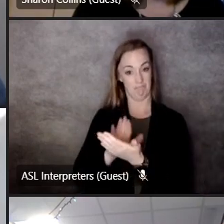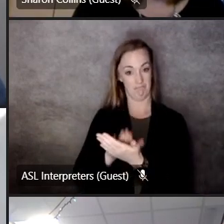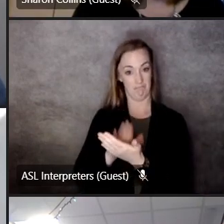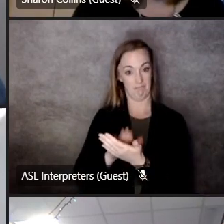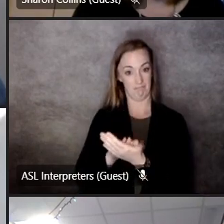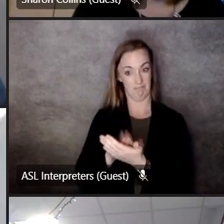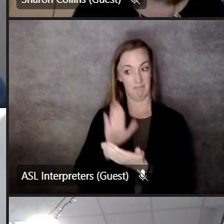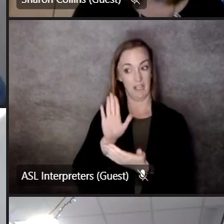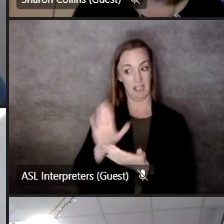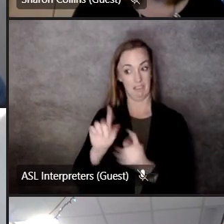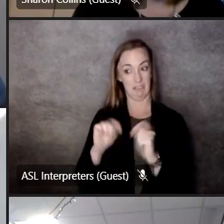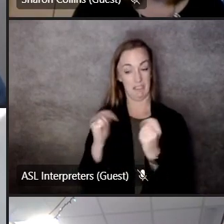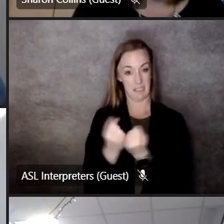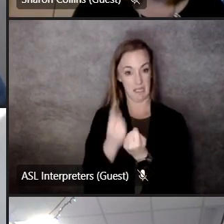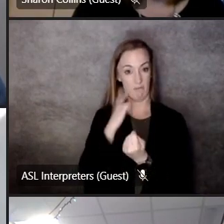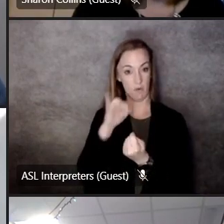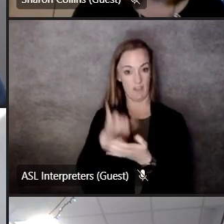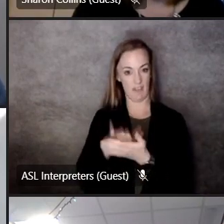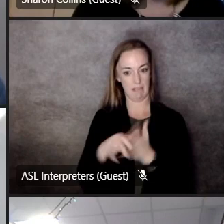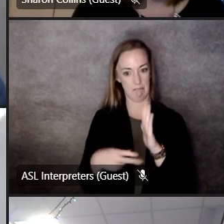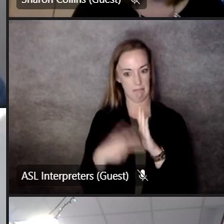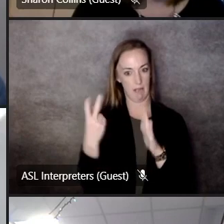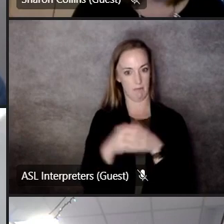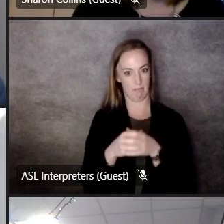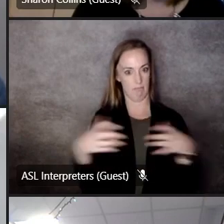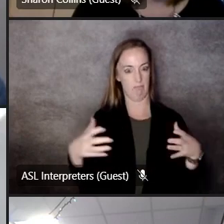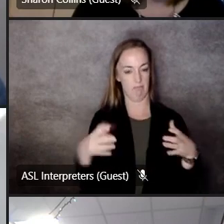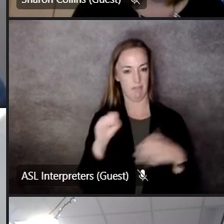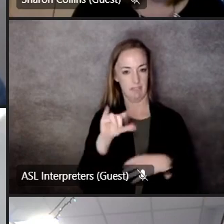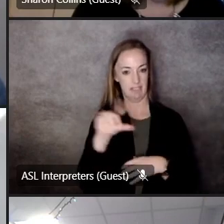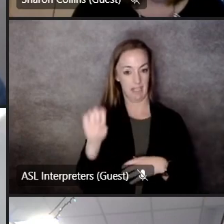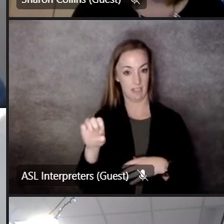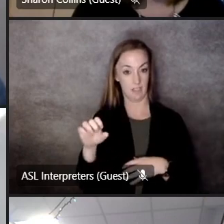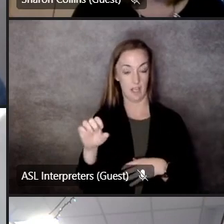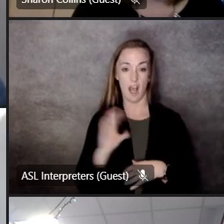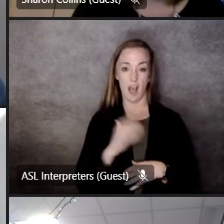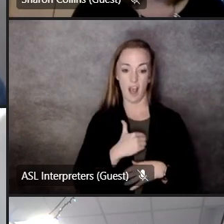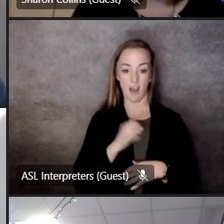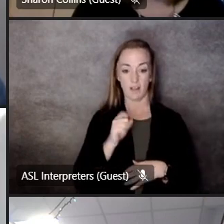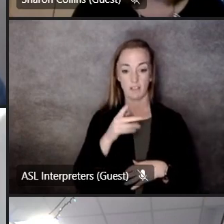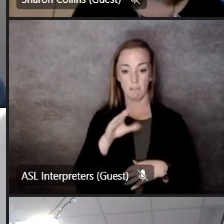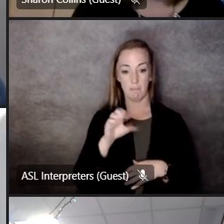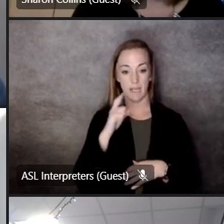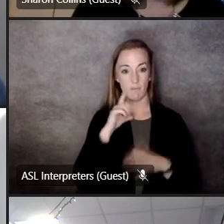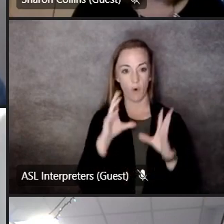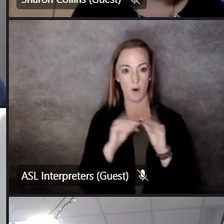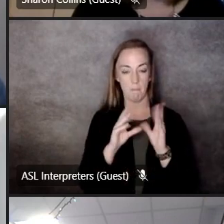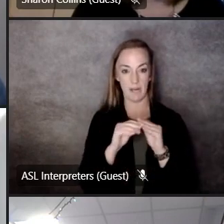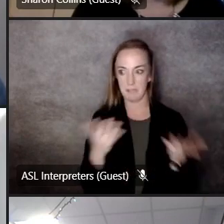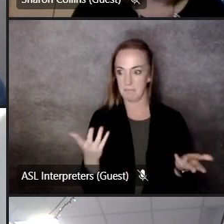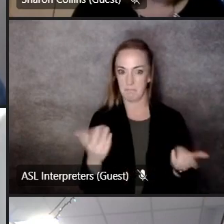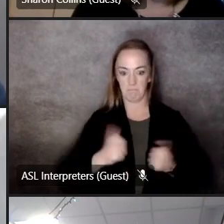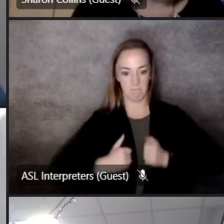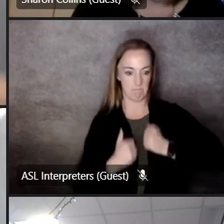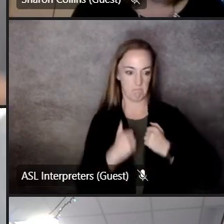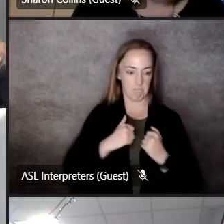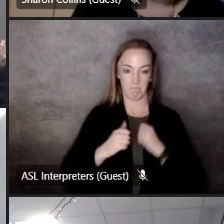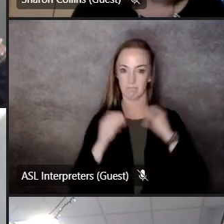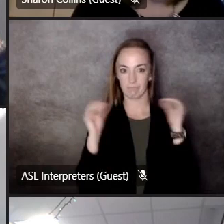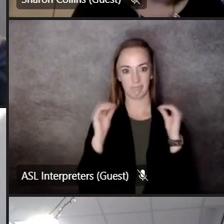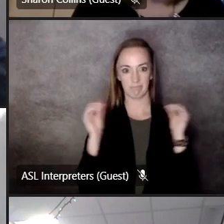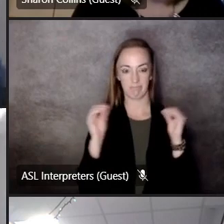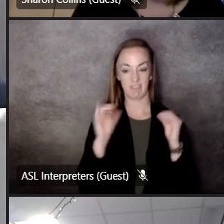that. And we're outgrowing space, and that was the goal of the conversation at the end of last